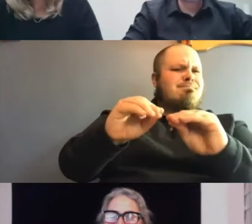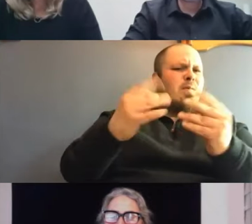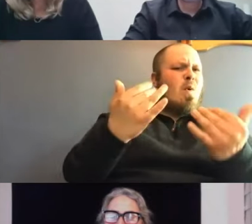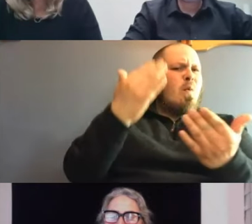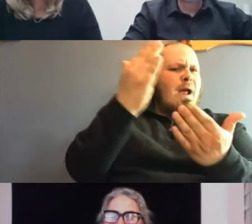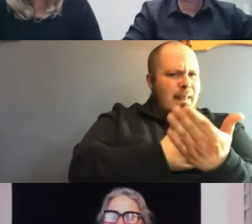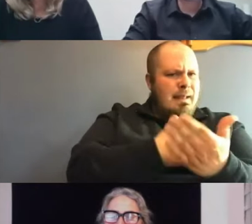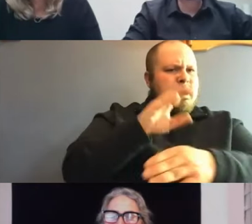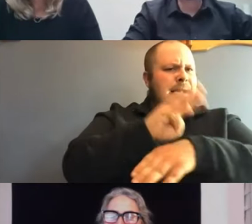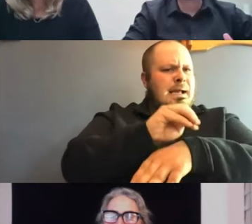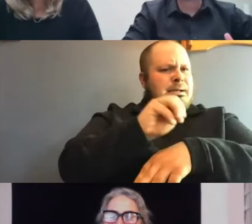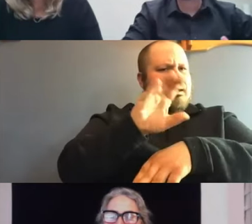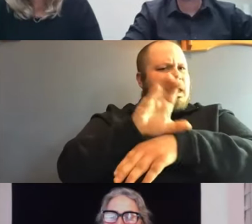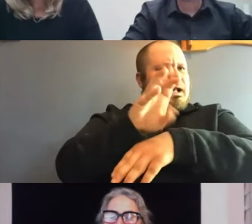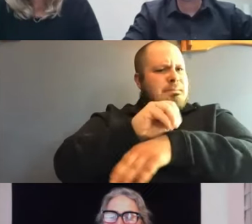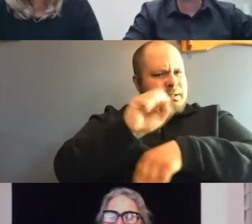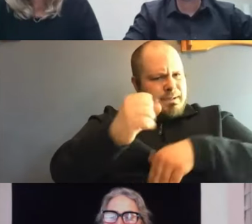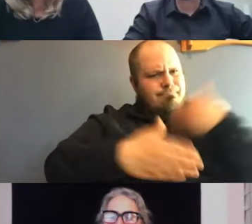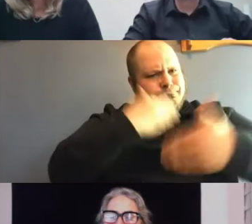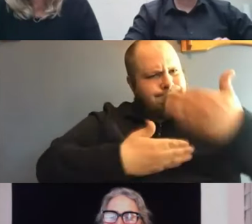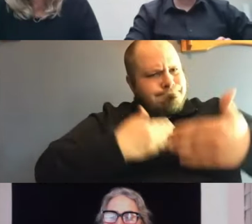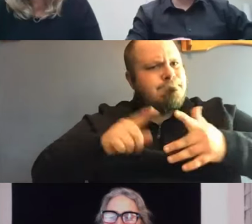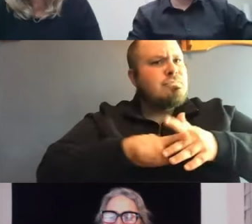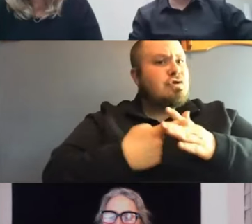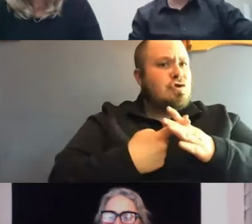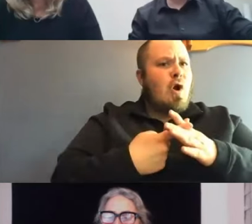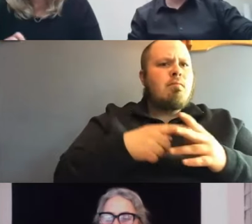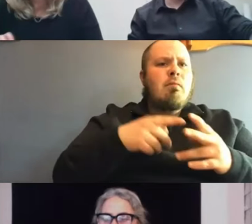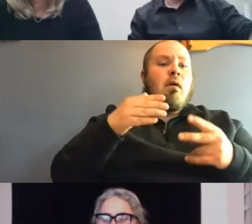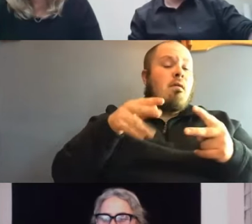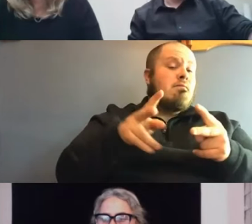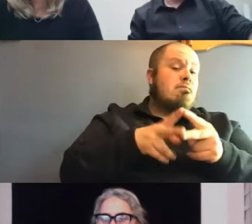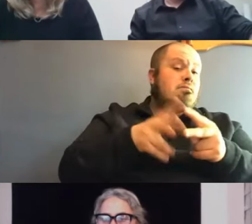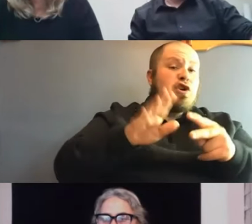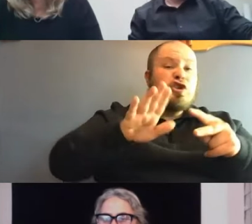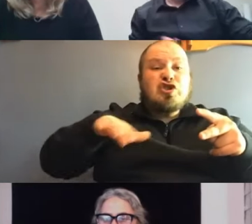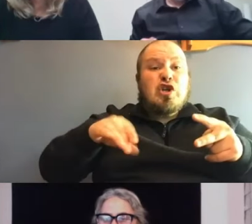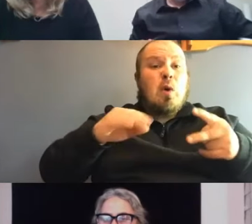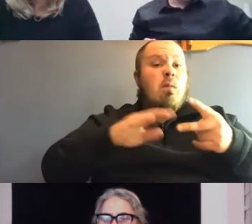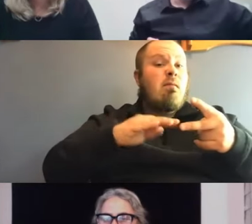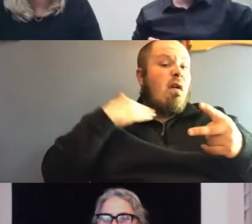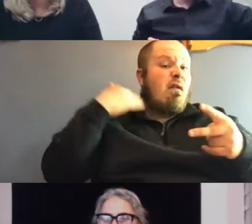And that can be an adult case manager or a children's case manager. Both can support you with that.